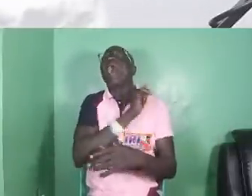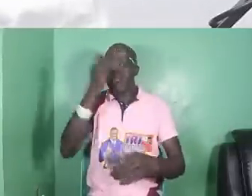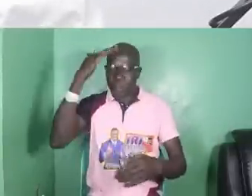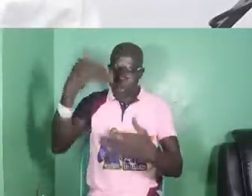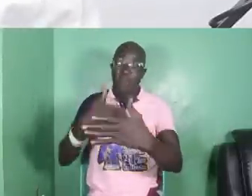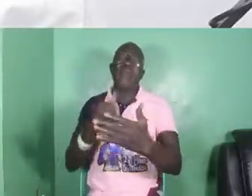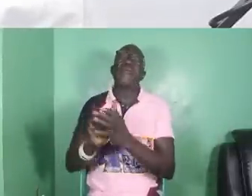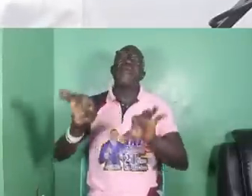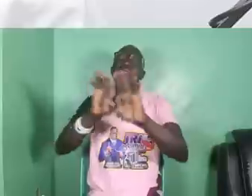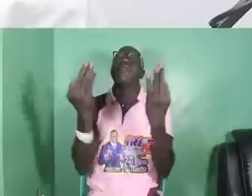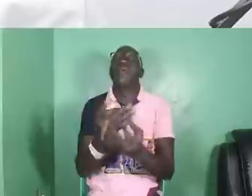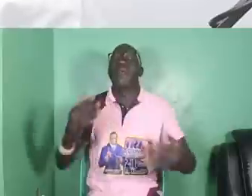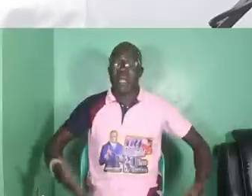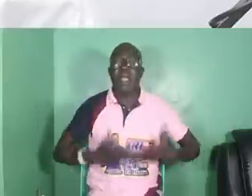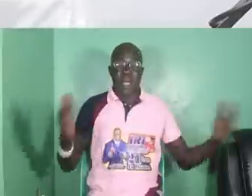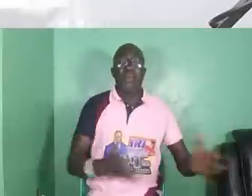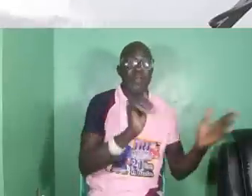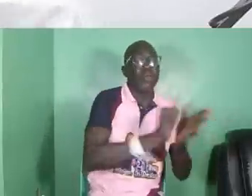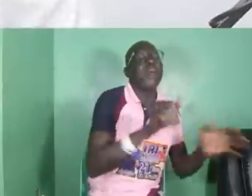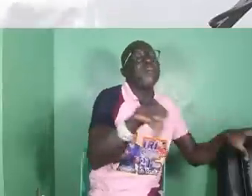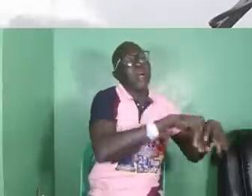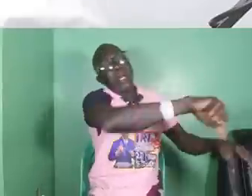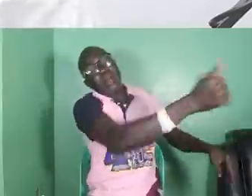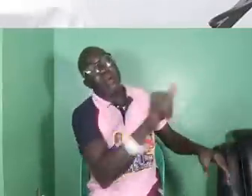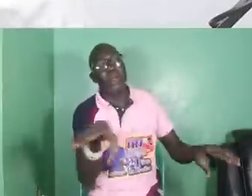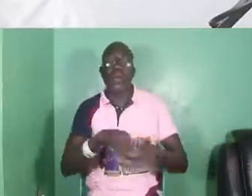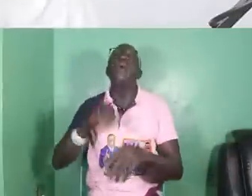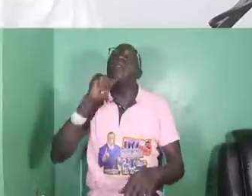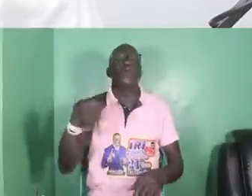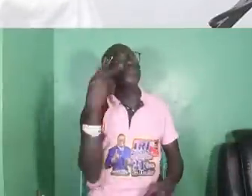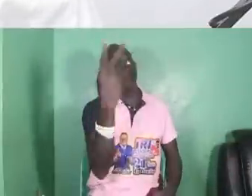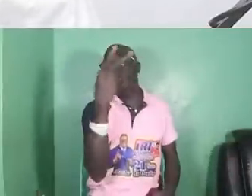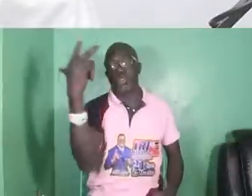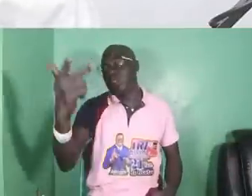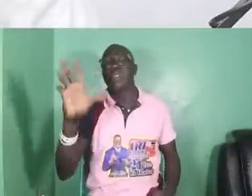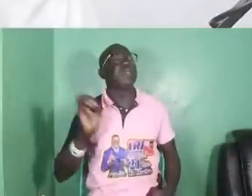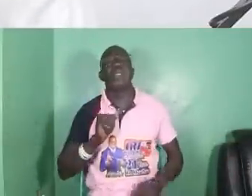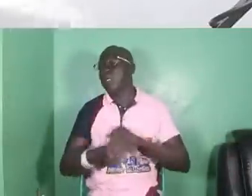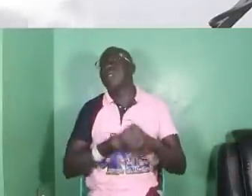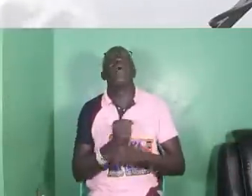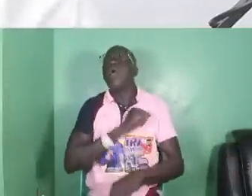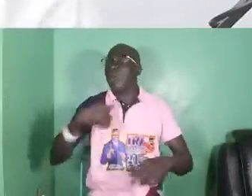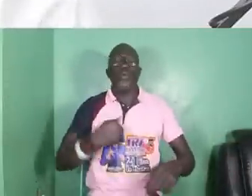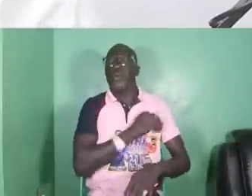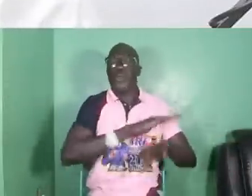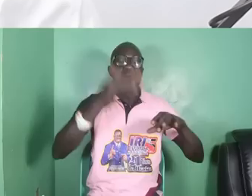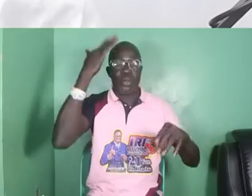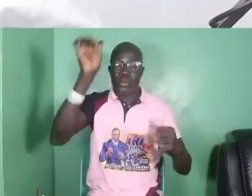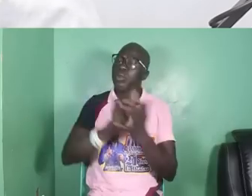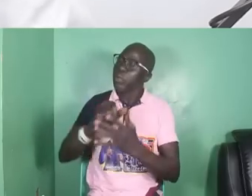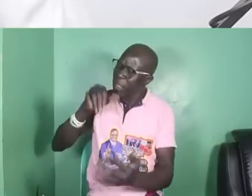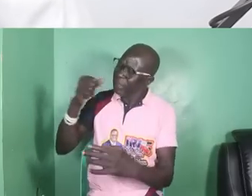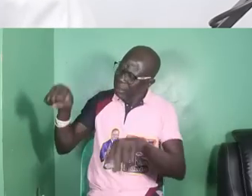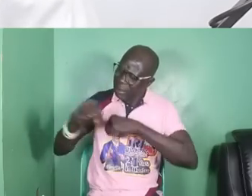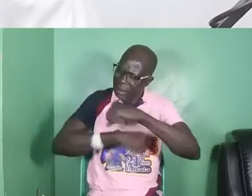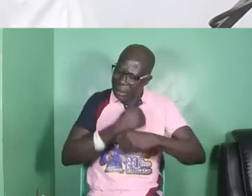know that before the family were advised that they cannot marry another wife. It's not a year or 2 years or 3 years. So, my young man. We don't know the exact. To